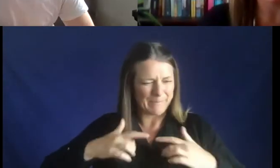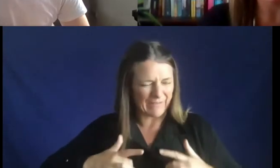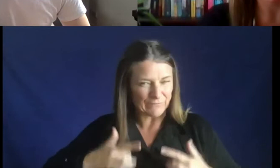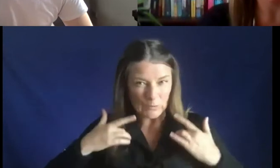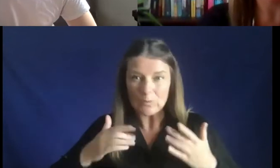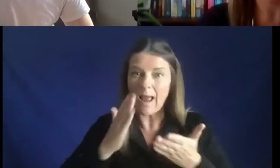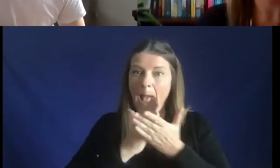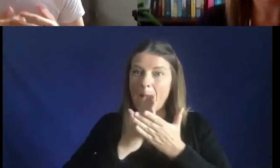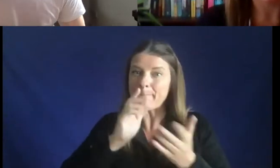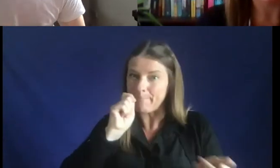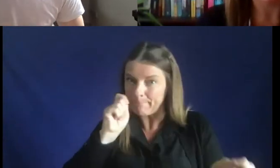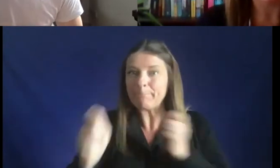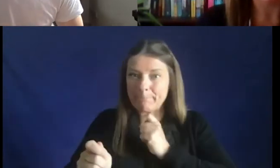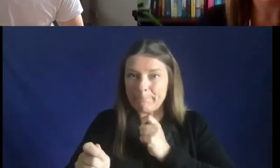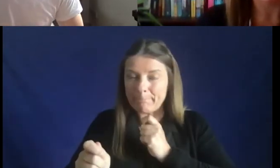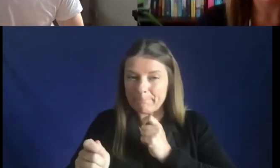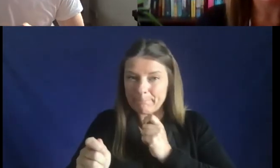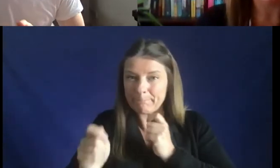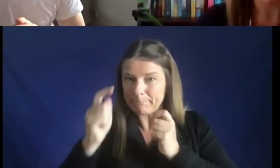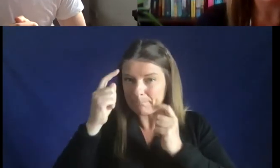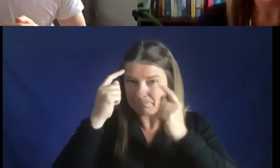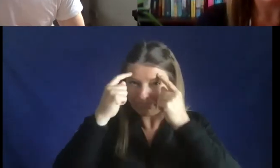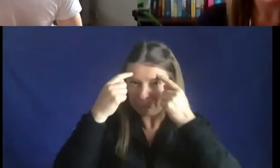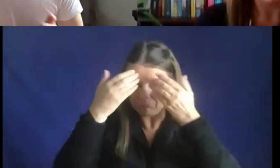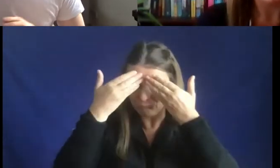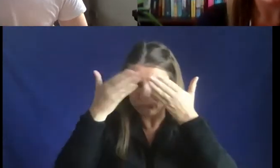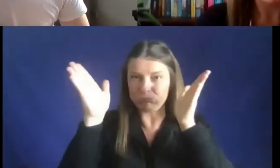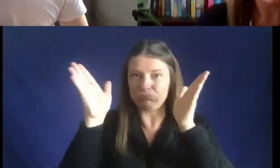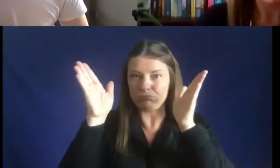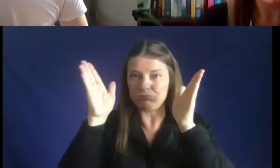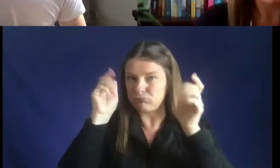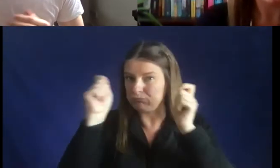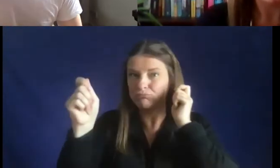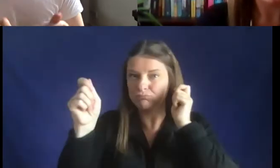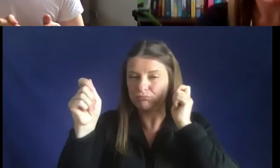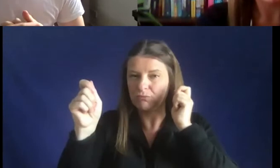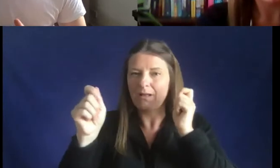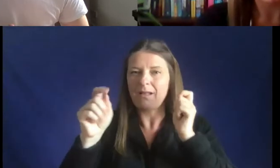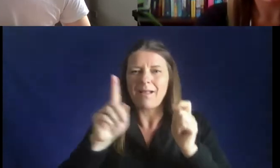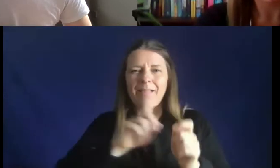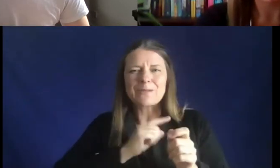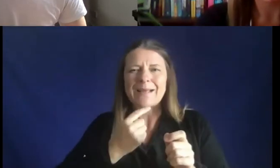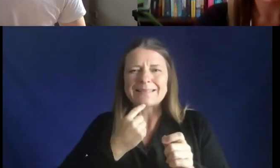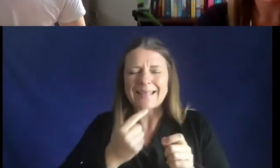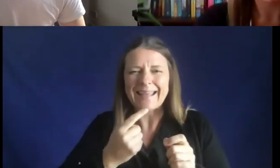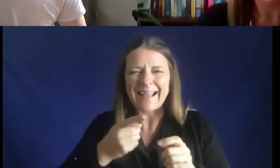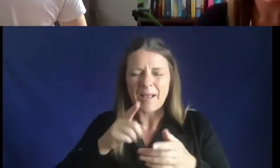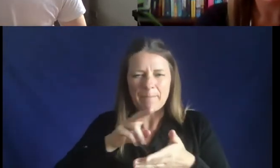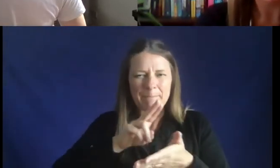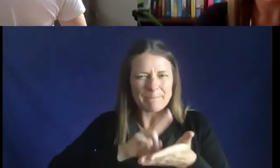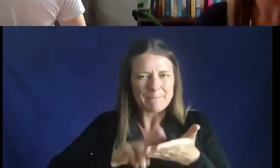definitely changed. And I think it comes back to that thing of there's a lot of unlearning about deeply ingrained things that needs to